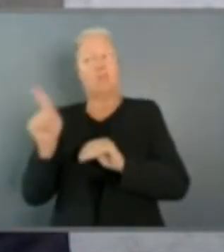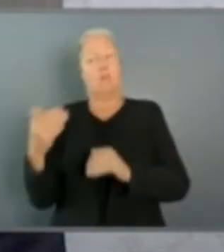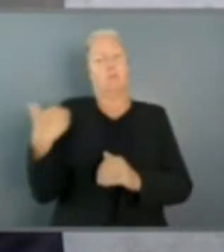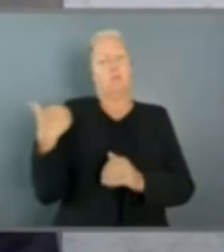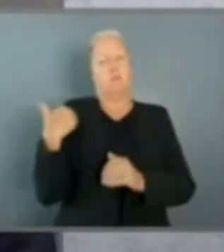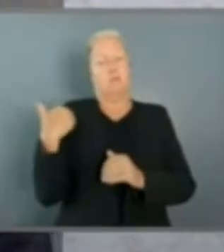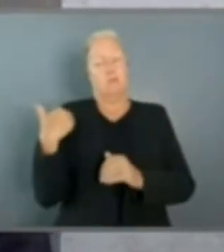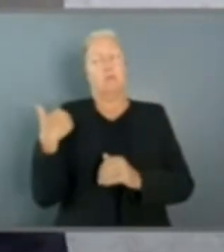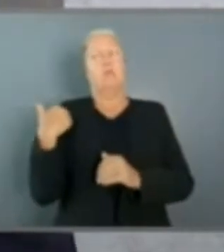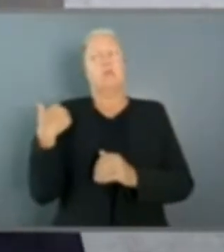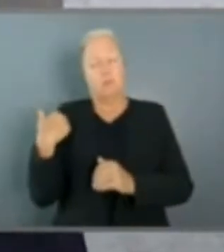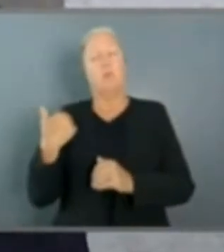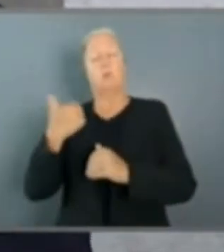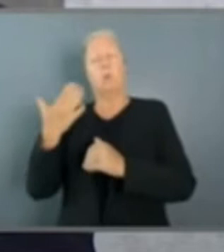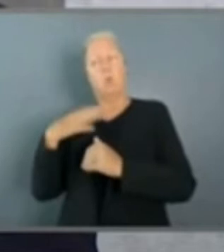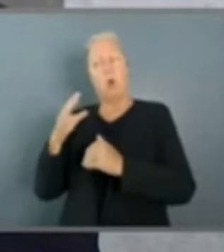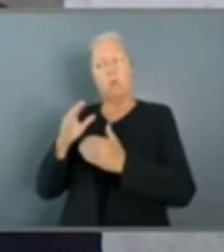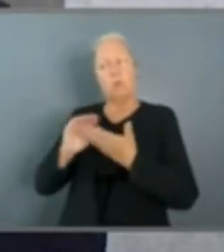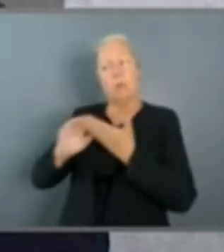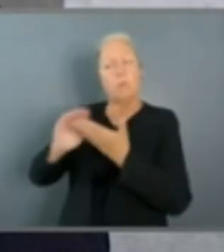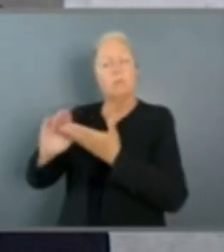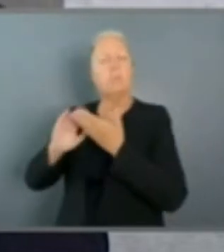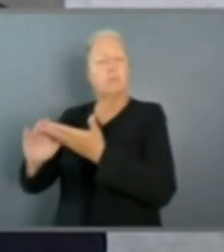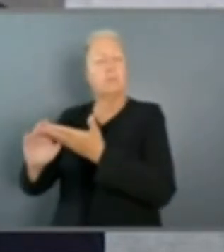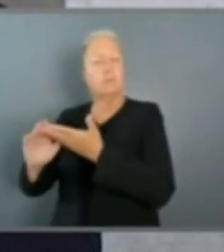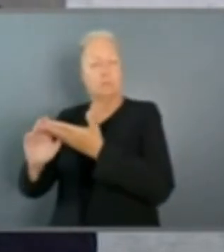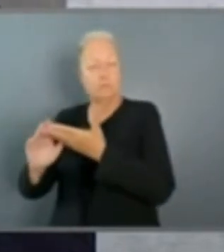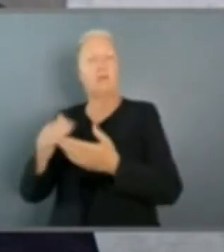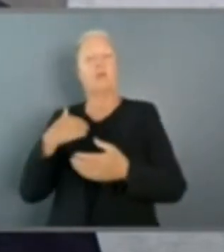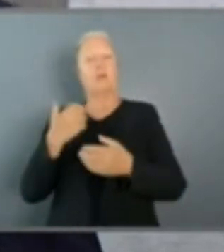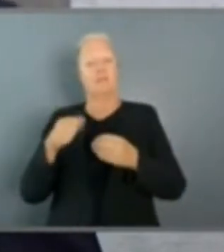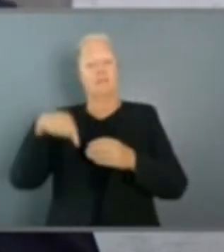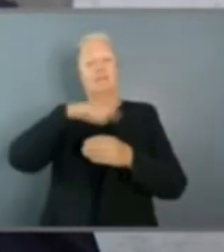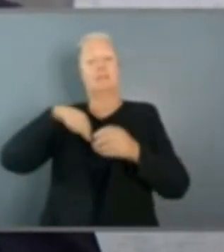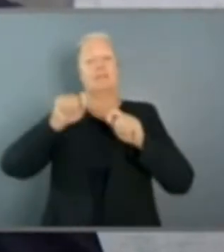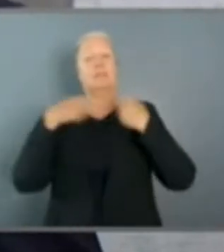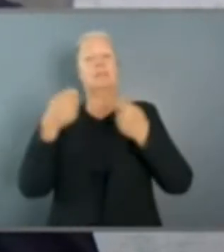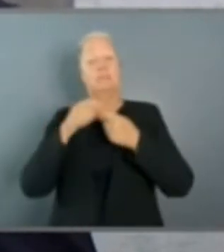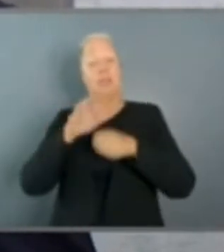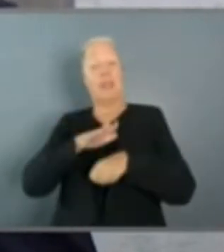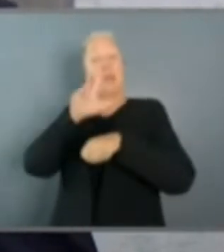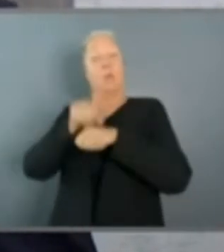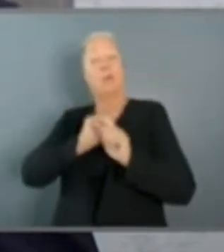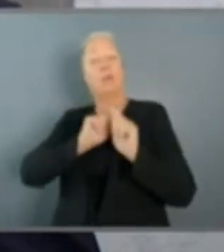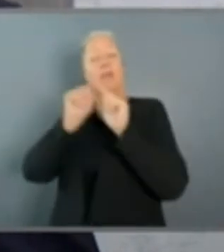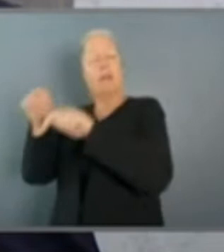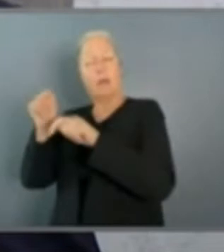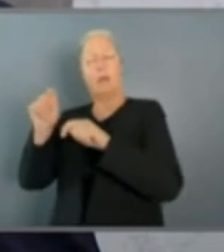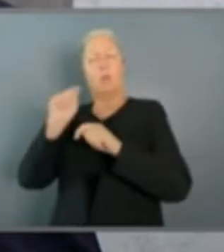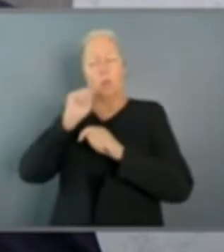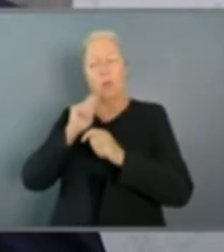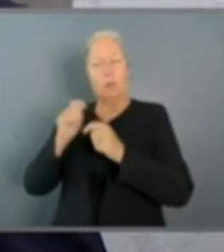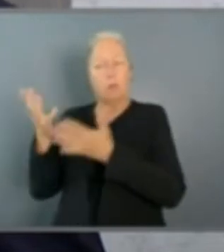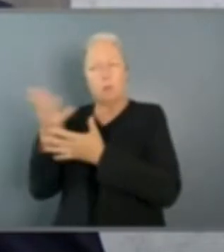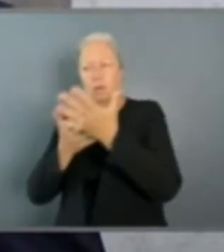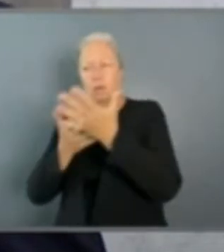the priorities that they're setting out. And so by having that team up there next week, I think that will greatly assist in framing what those additional